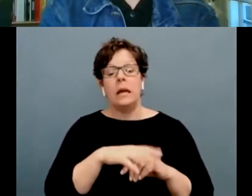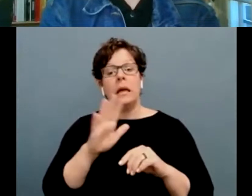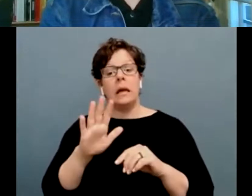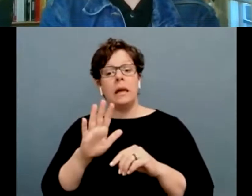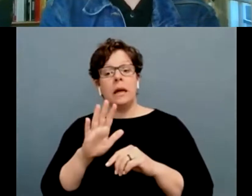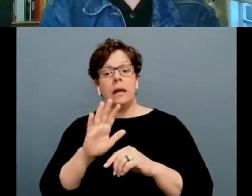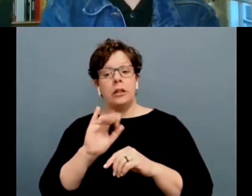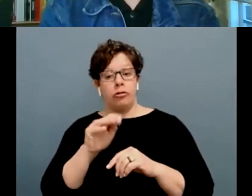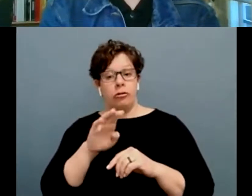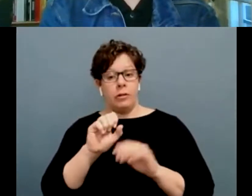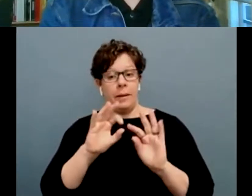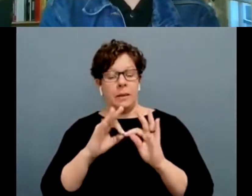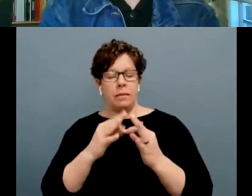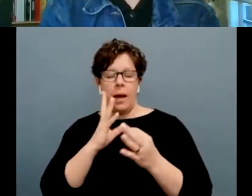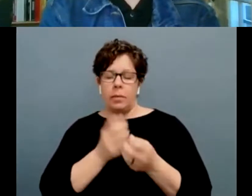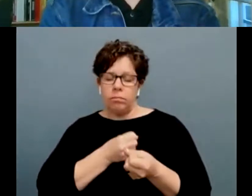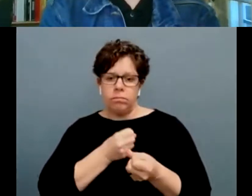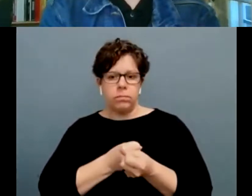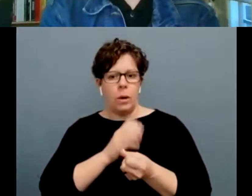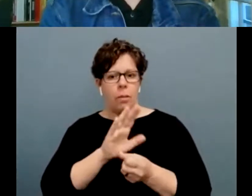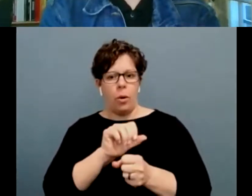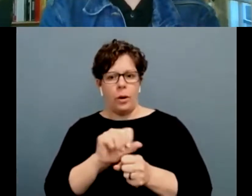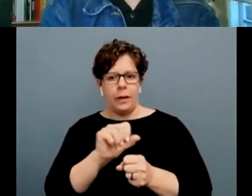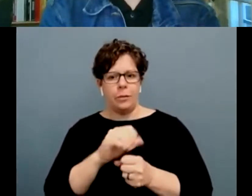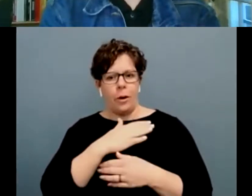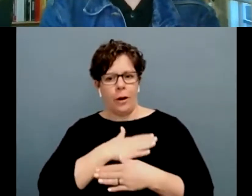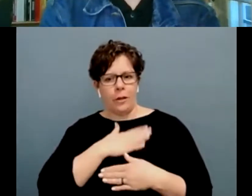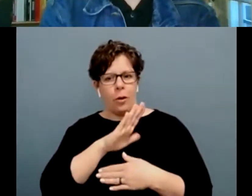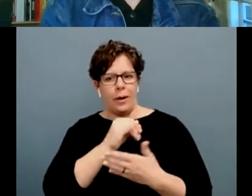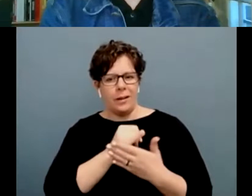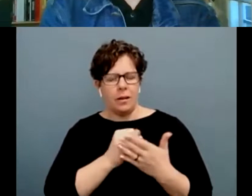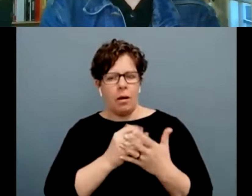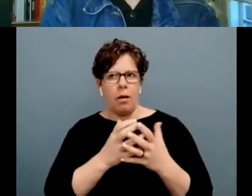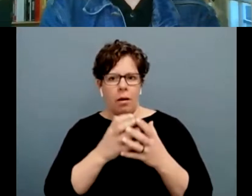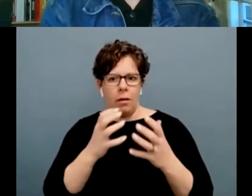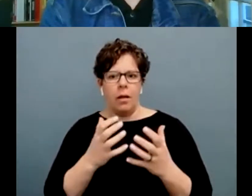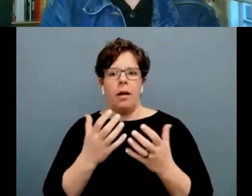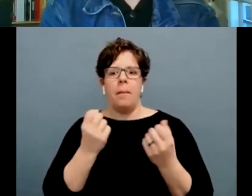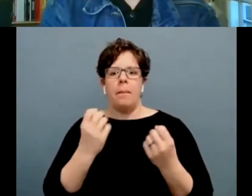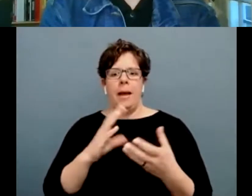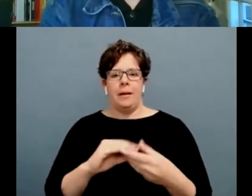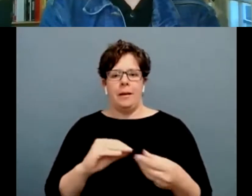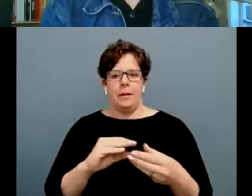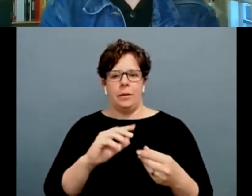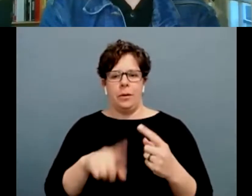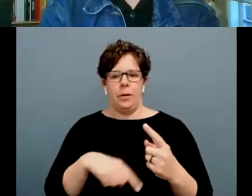very supportive of his work and I think enjoyed it a lot. There's so many stories about